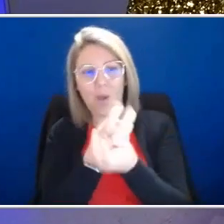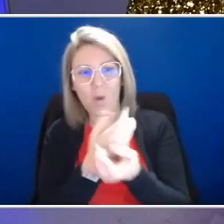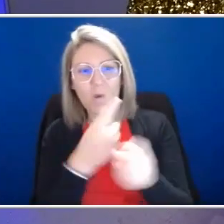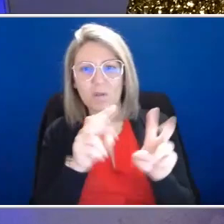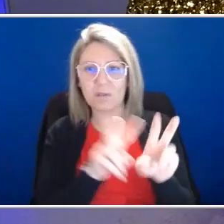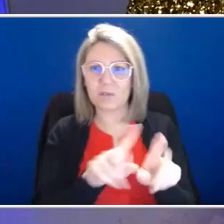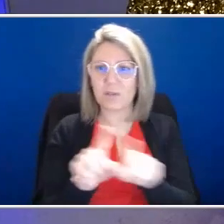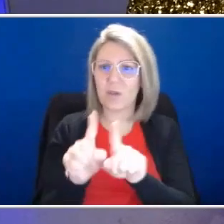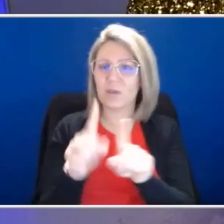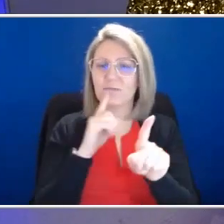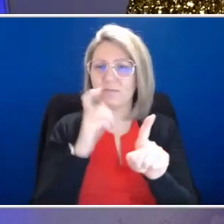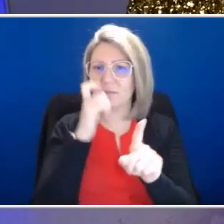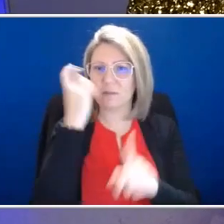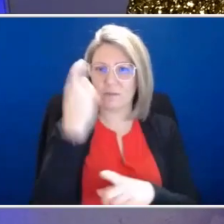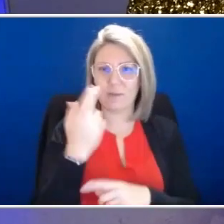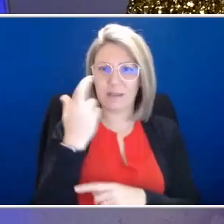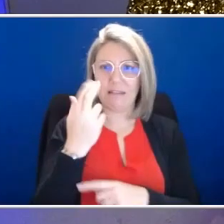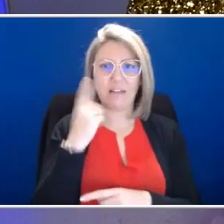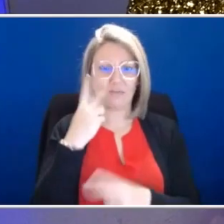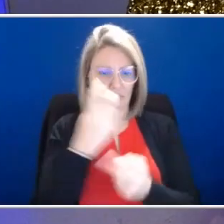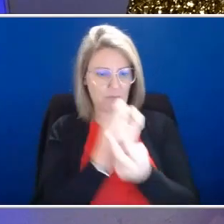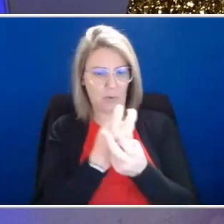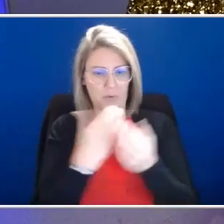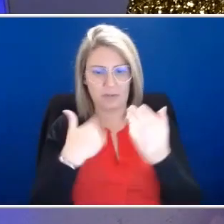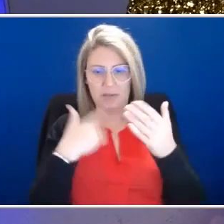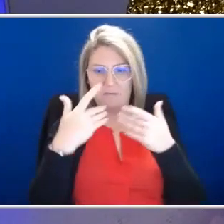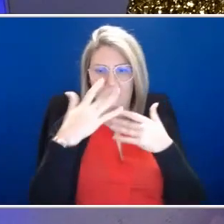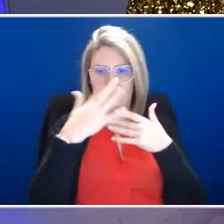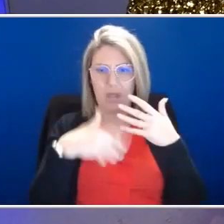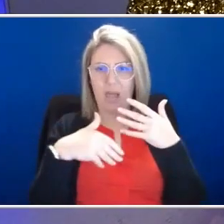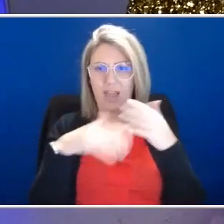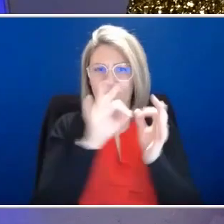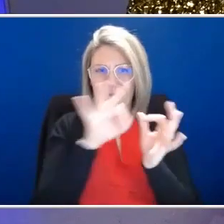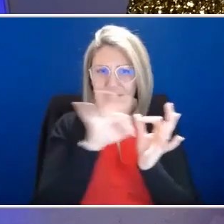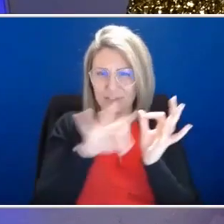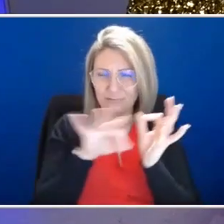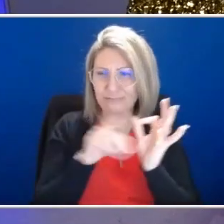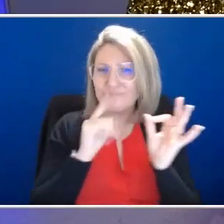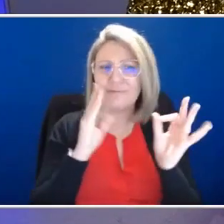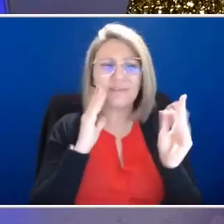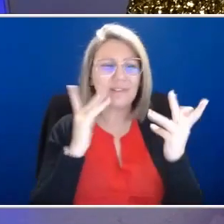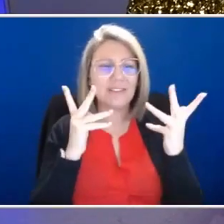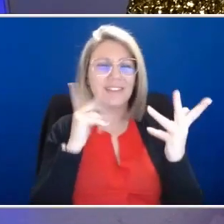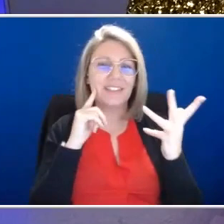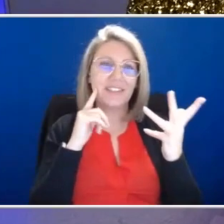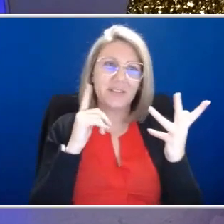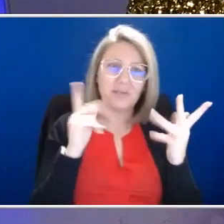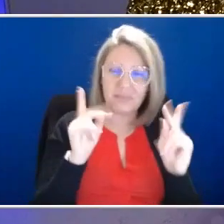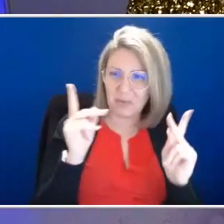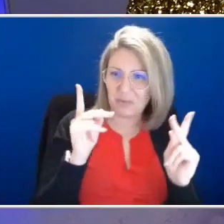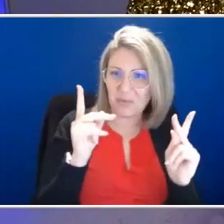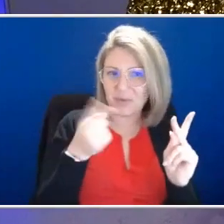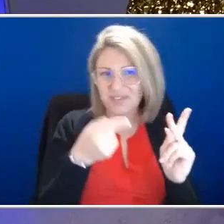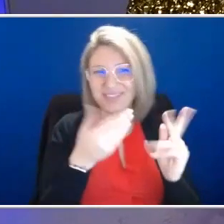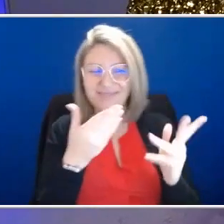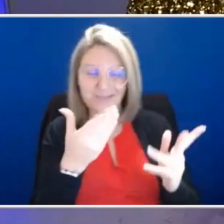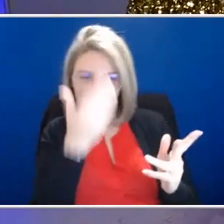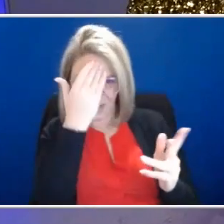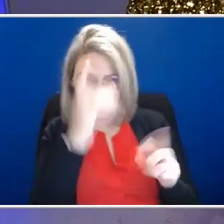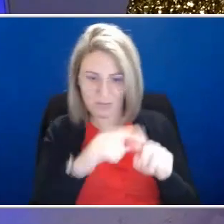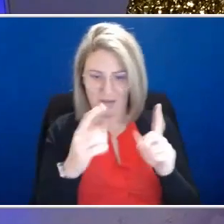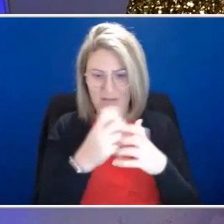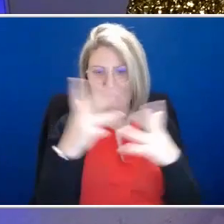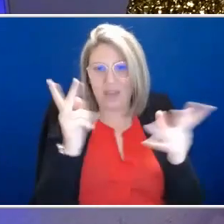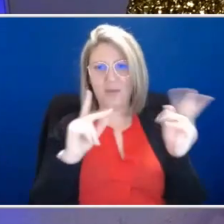initially that your bones also have blood vessels. I know it seems like a no-brainer to you, but for a lot of us, there's that whole vascular component. So can you talk about